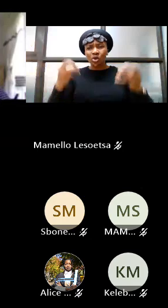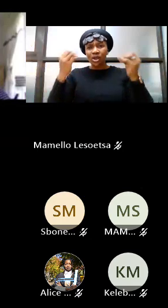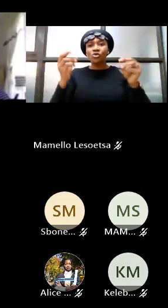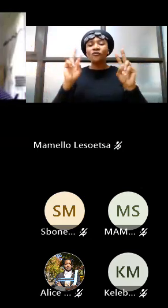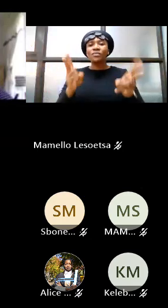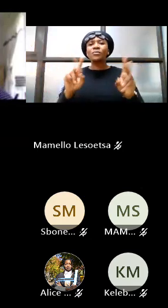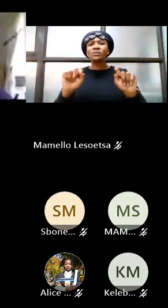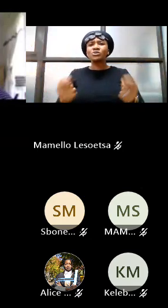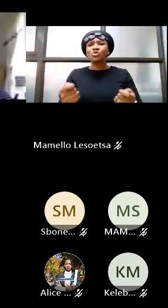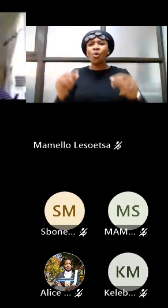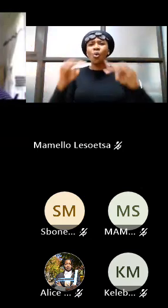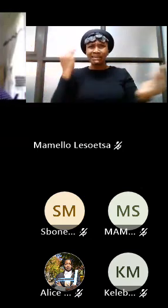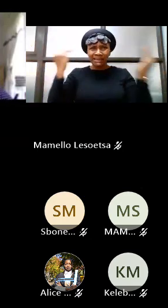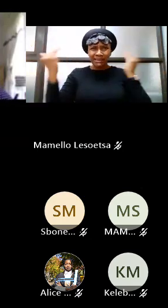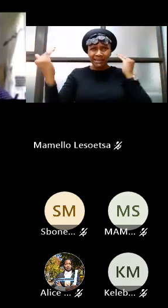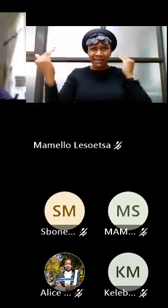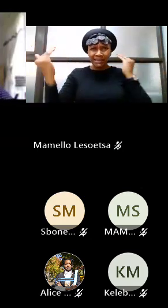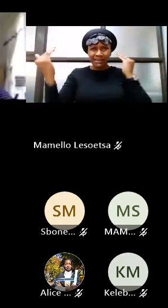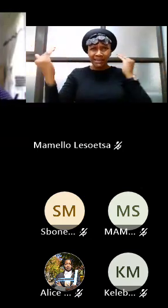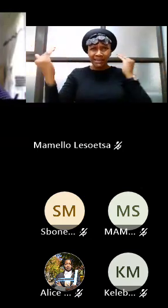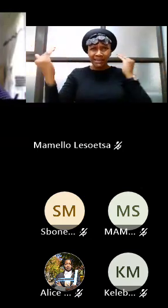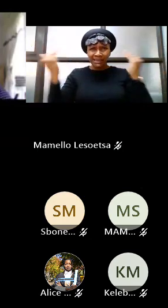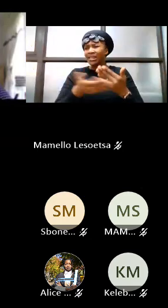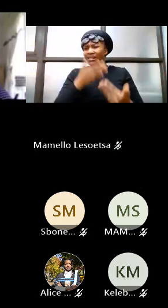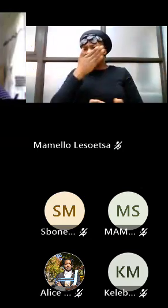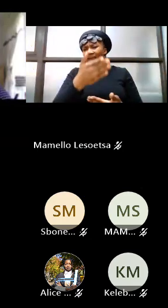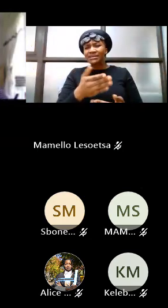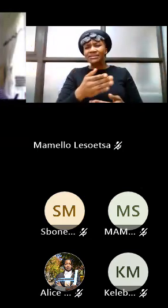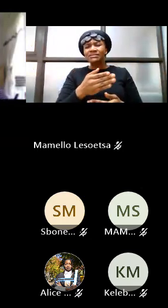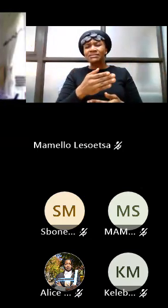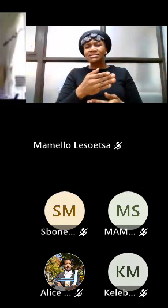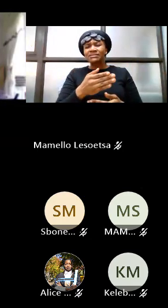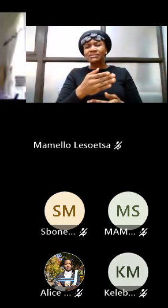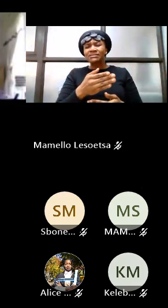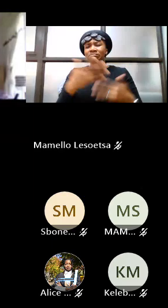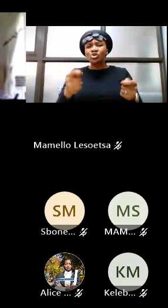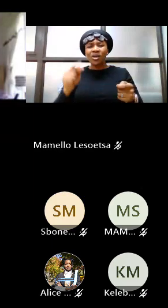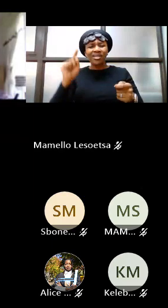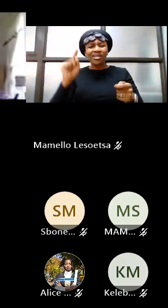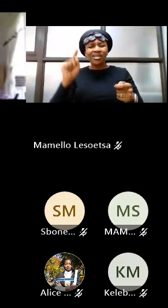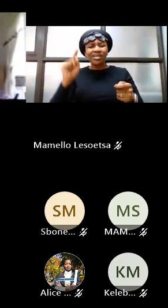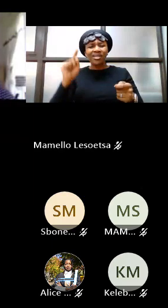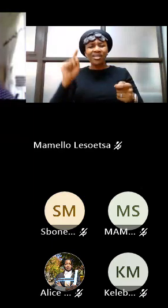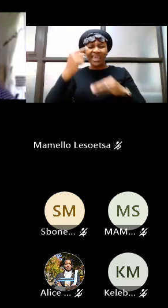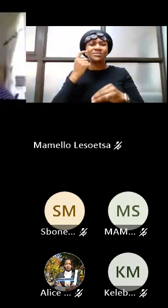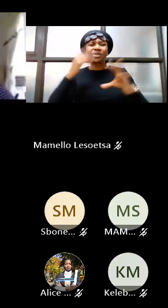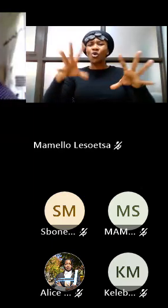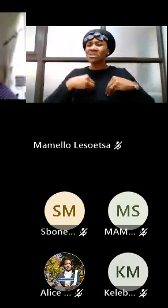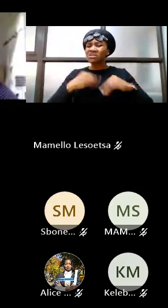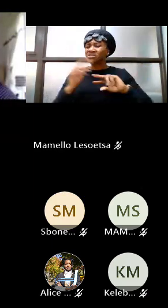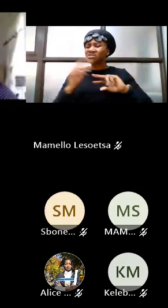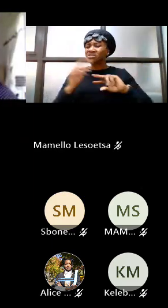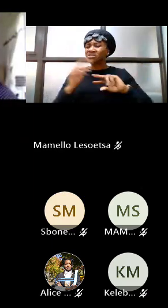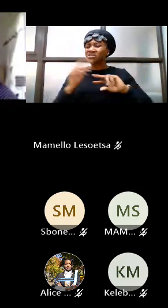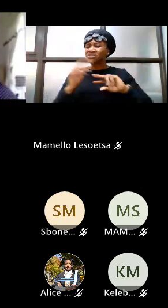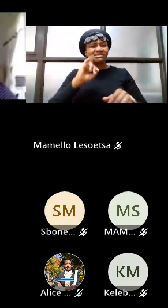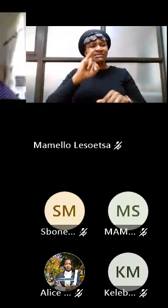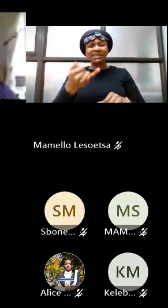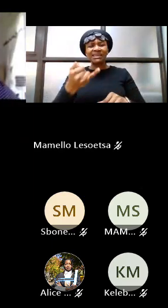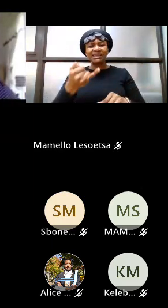rather don't want to handle it instead of just thinking about simple accommodations that are needed. So yeah,